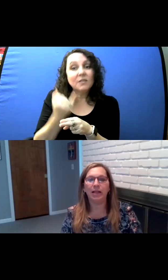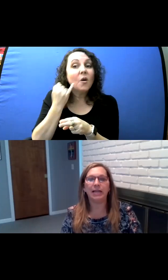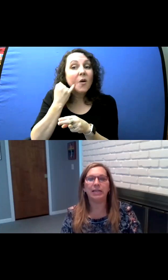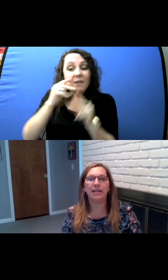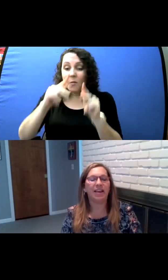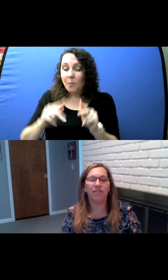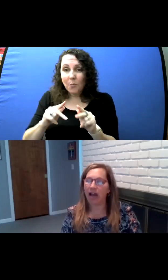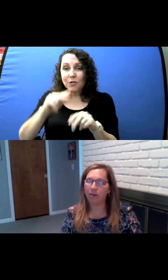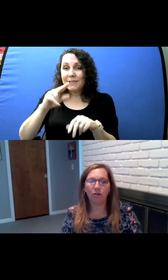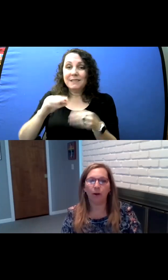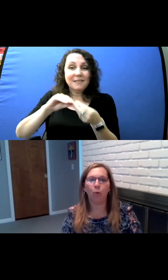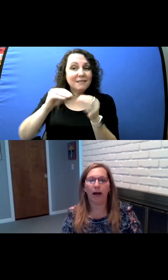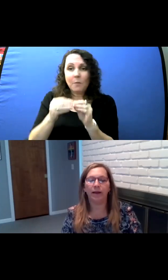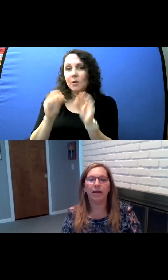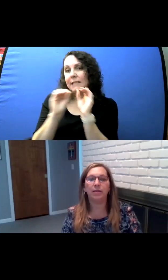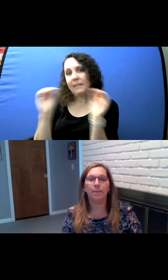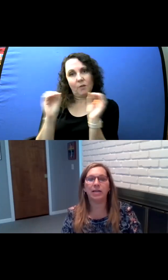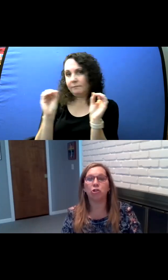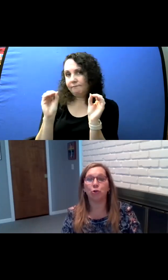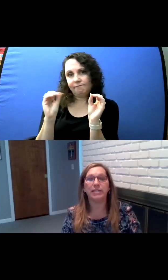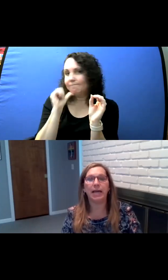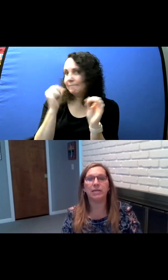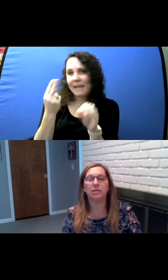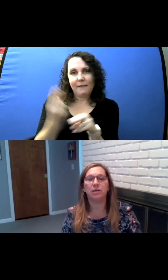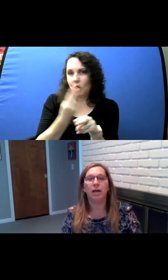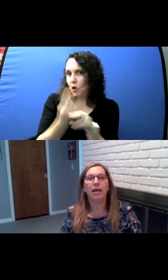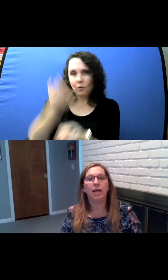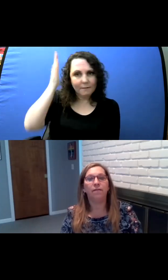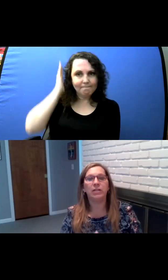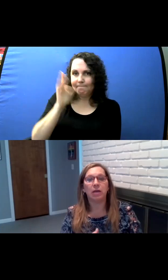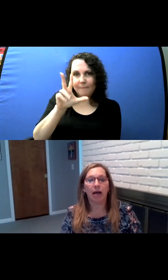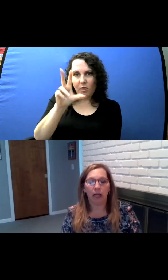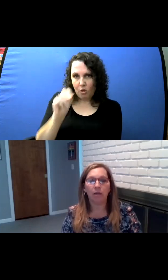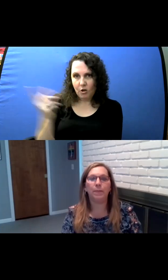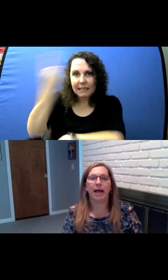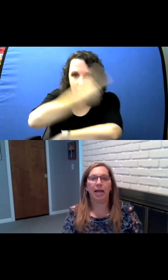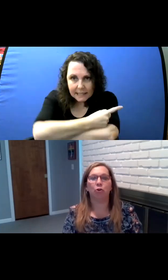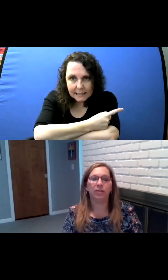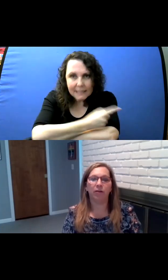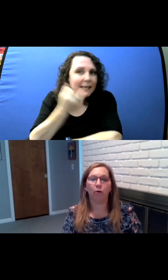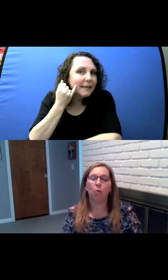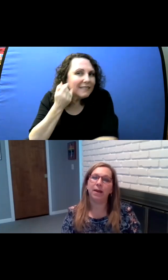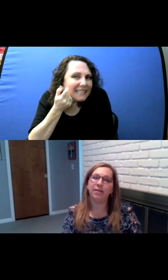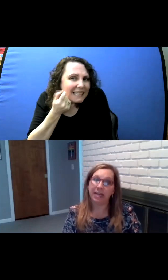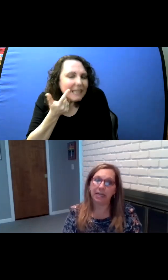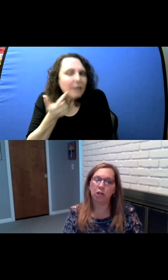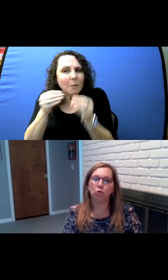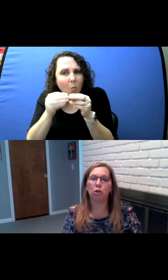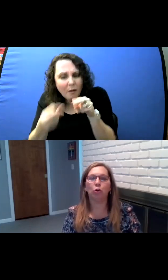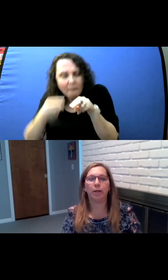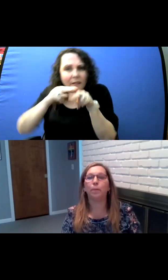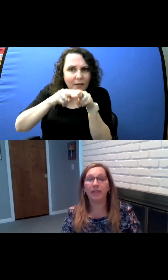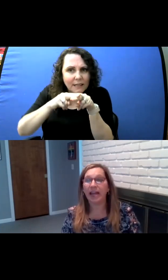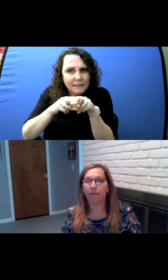is very likely that they have not used marijuana in the past 30 days. If it's a little bit higher than 0, maybe they did